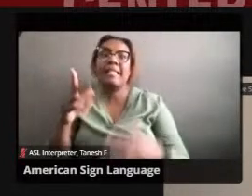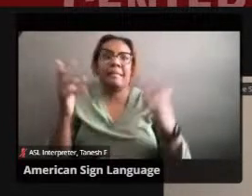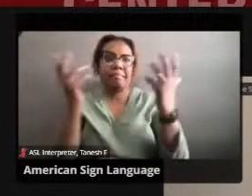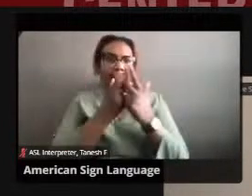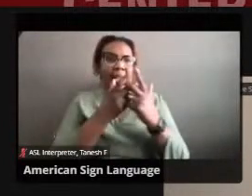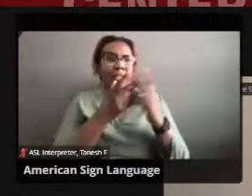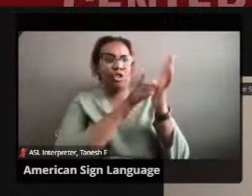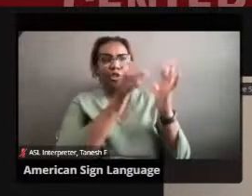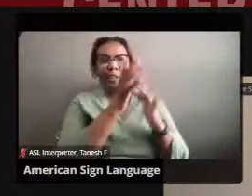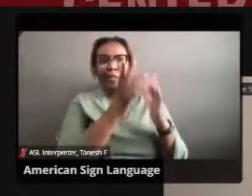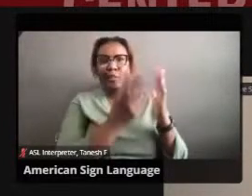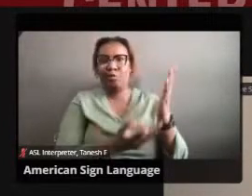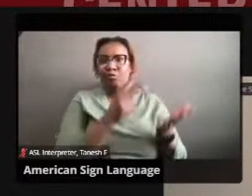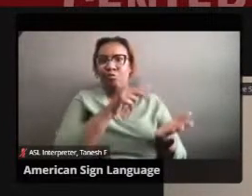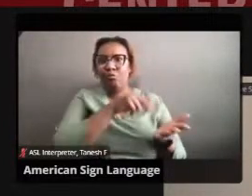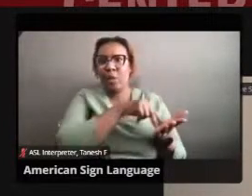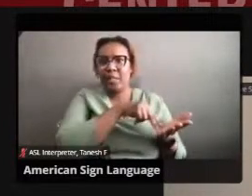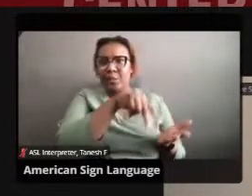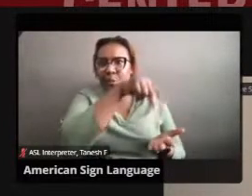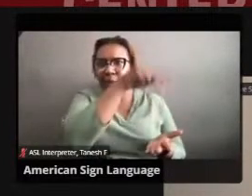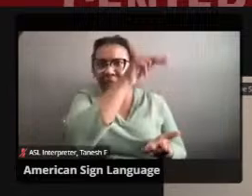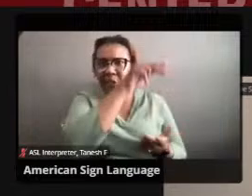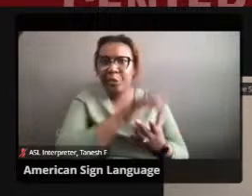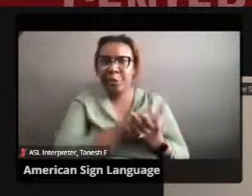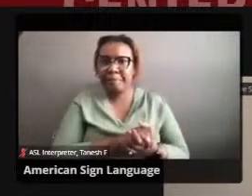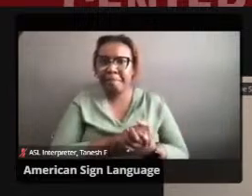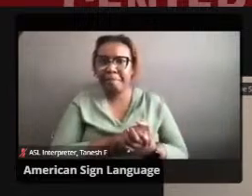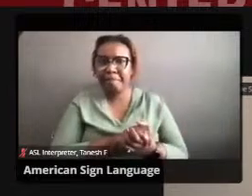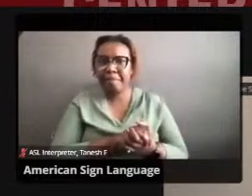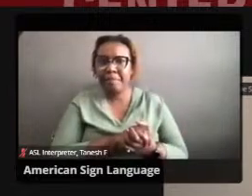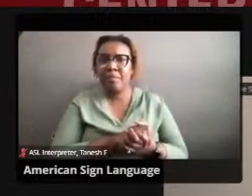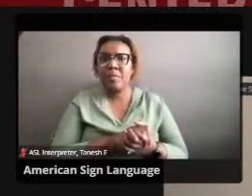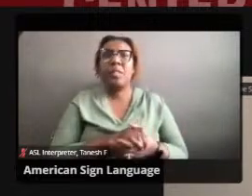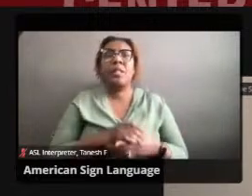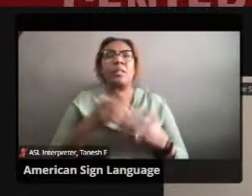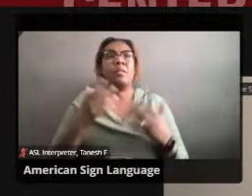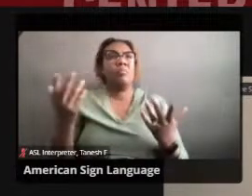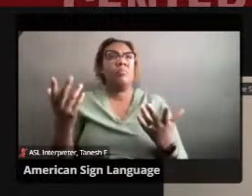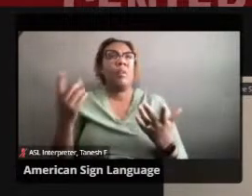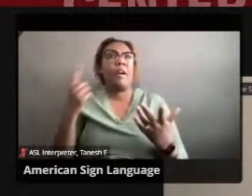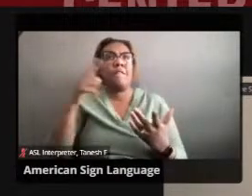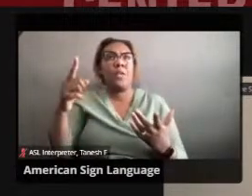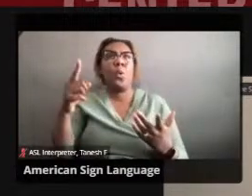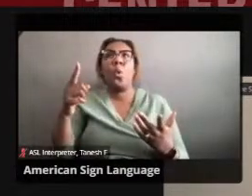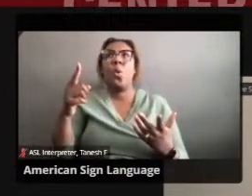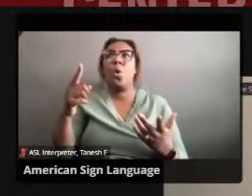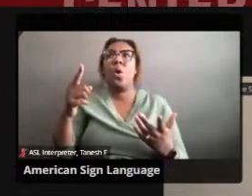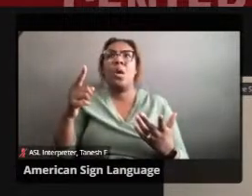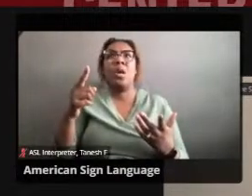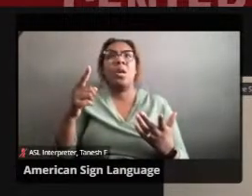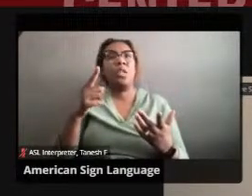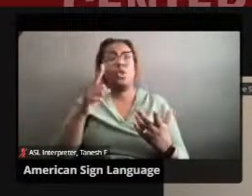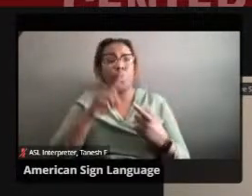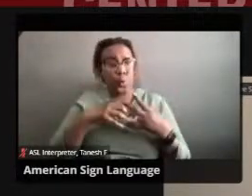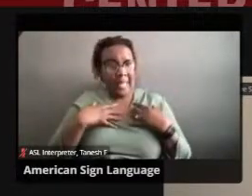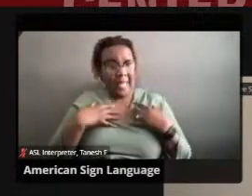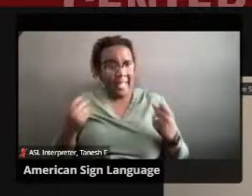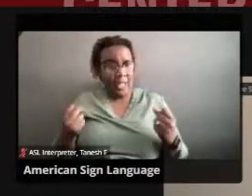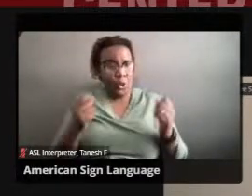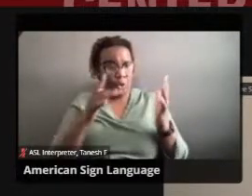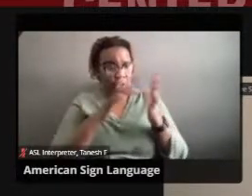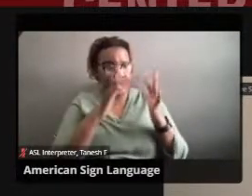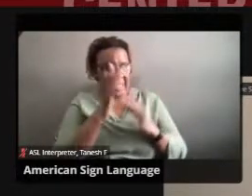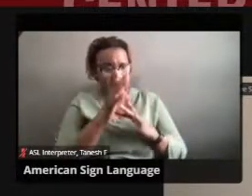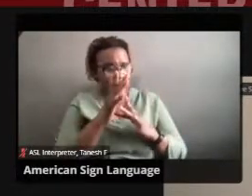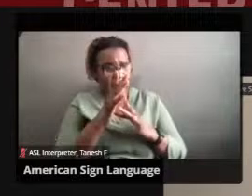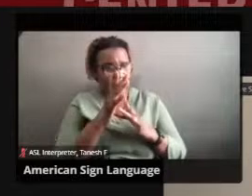well. What might it take to heal a risen Savior?